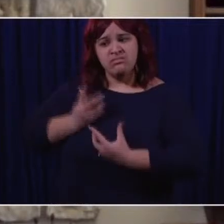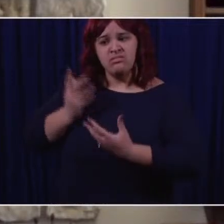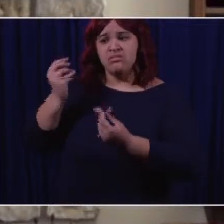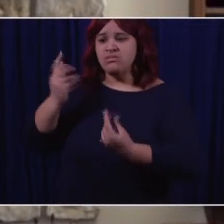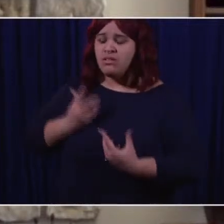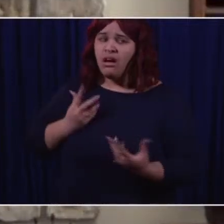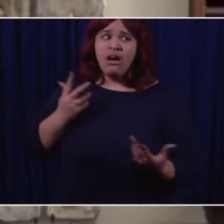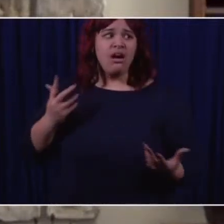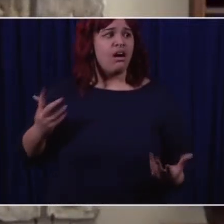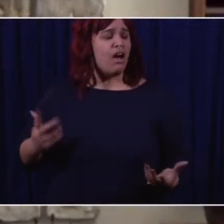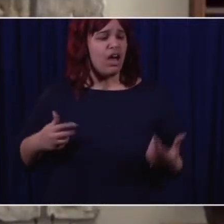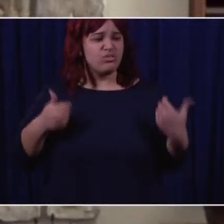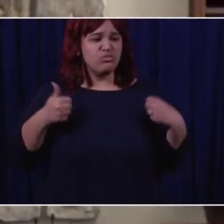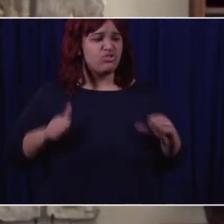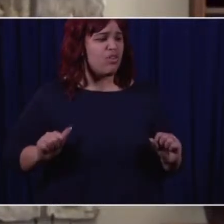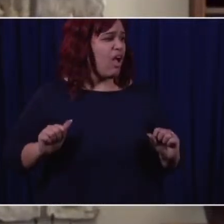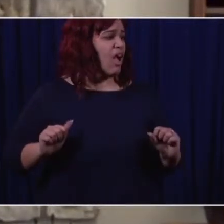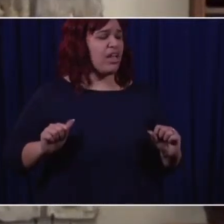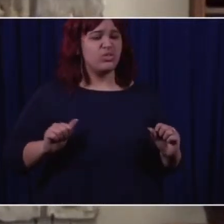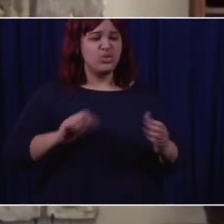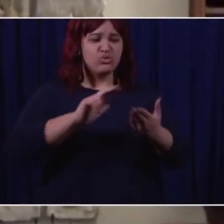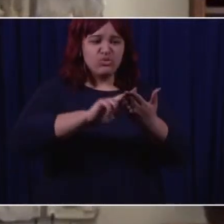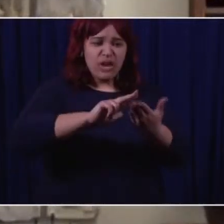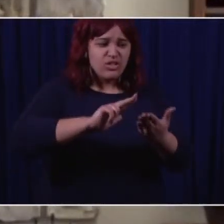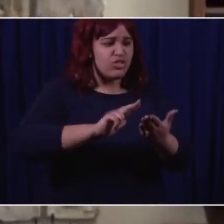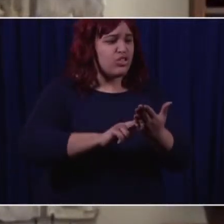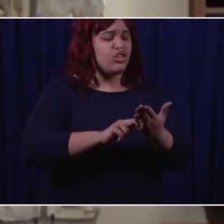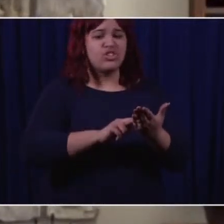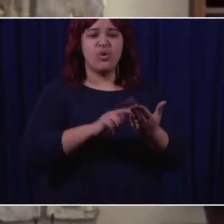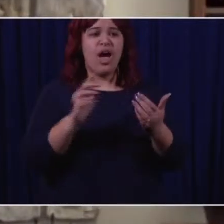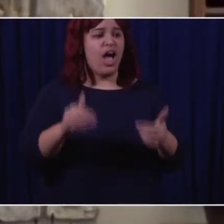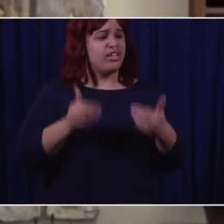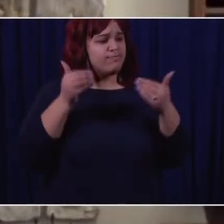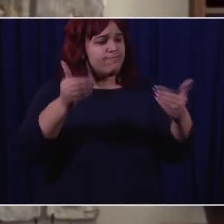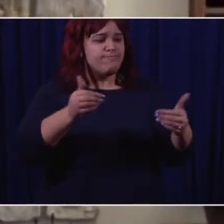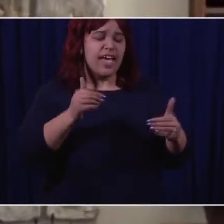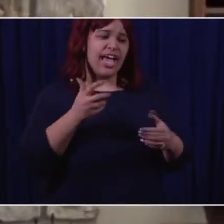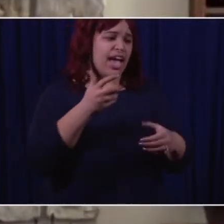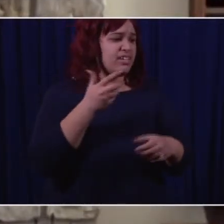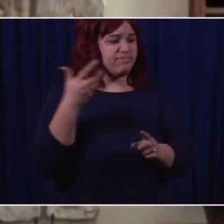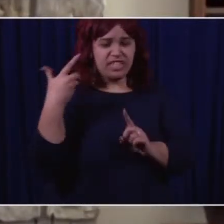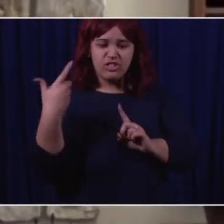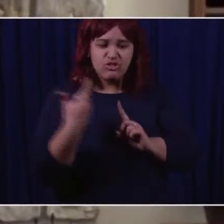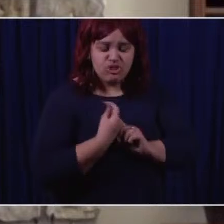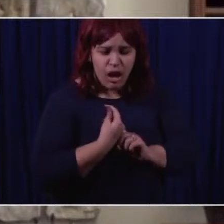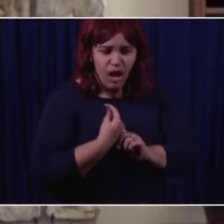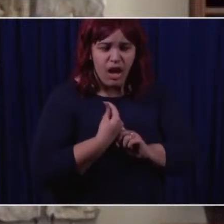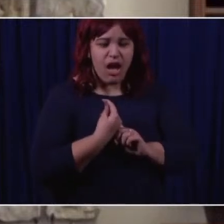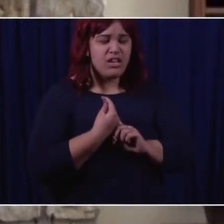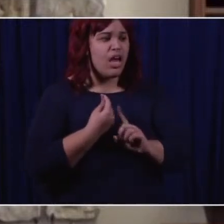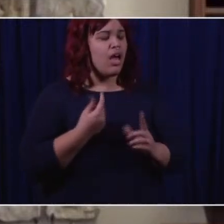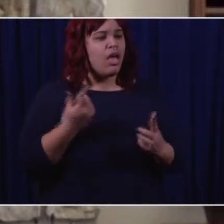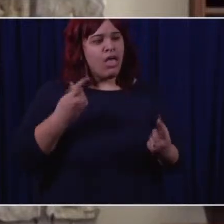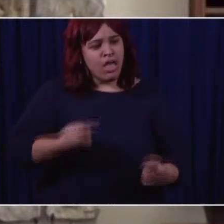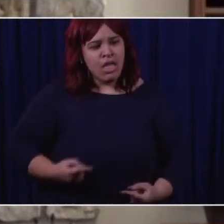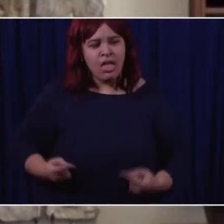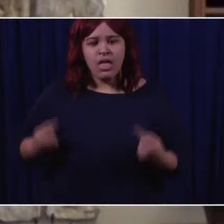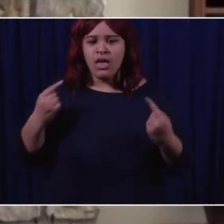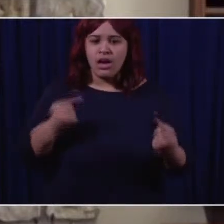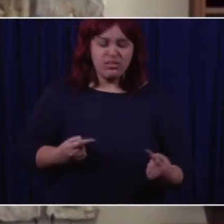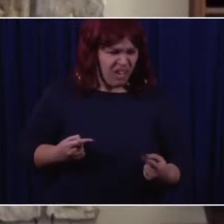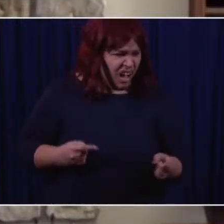disillusioned when they see a younger person gaming the system, and that is happening, to get a shot ahead of them. We have people who